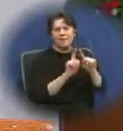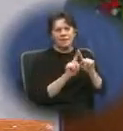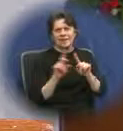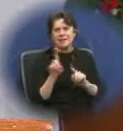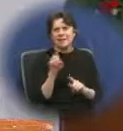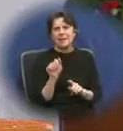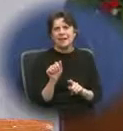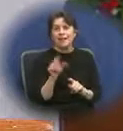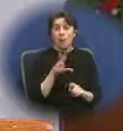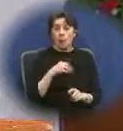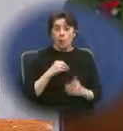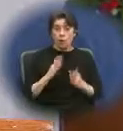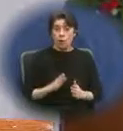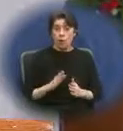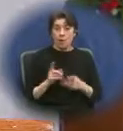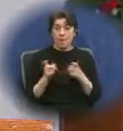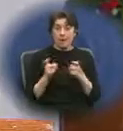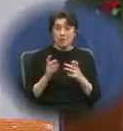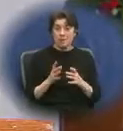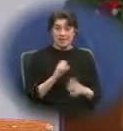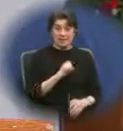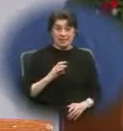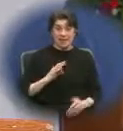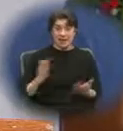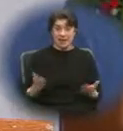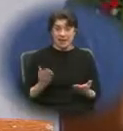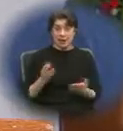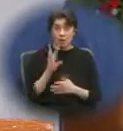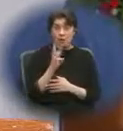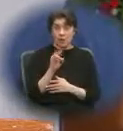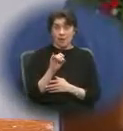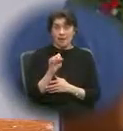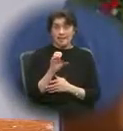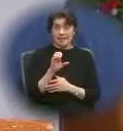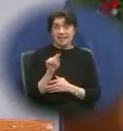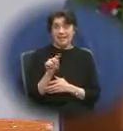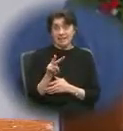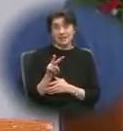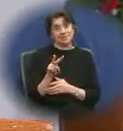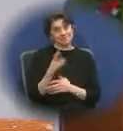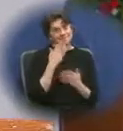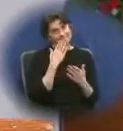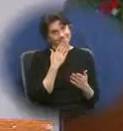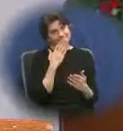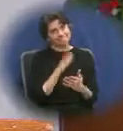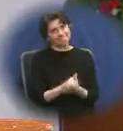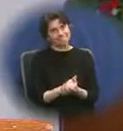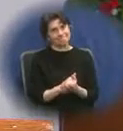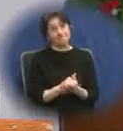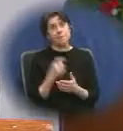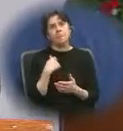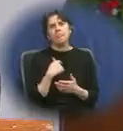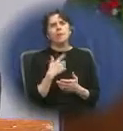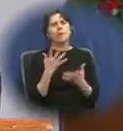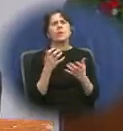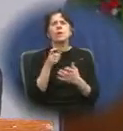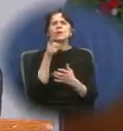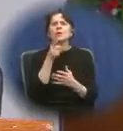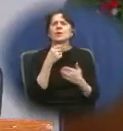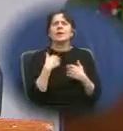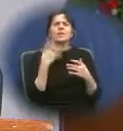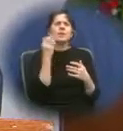owner, management, and staff of WISC-TV. We wish you a beautiful coming